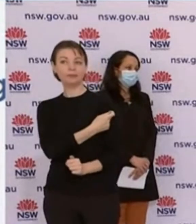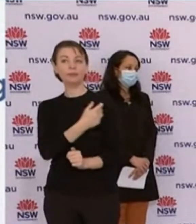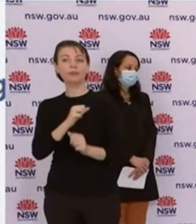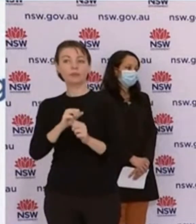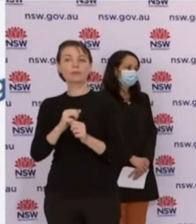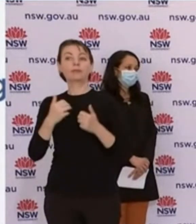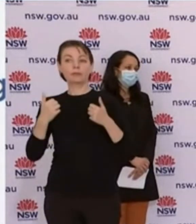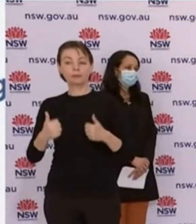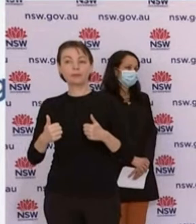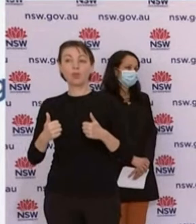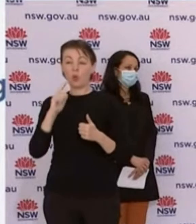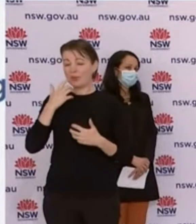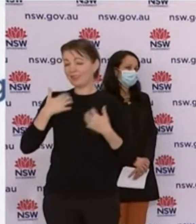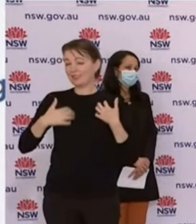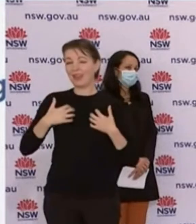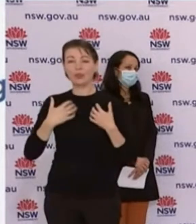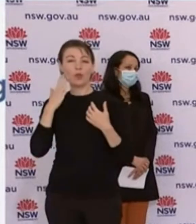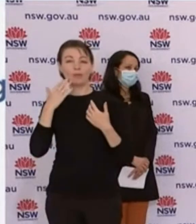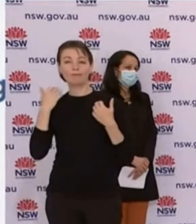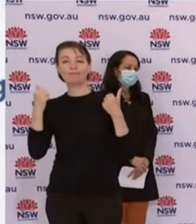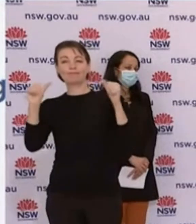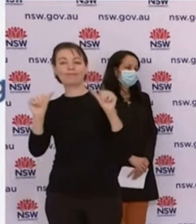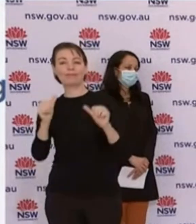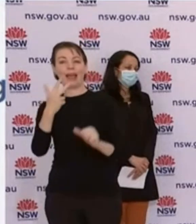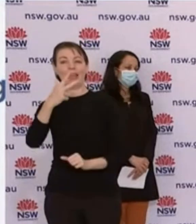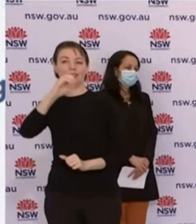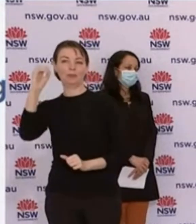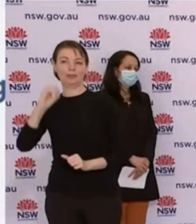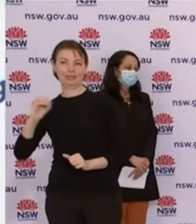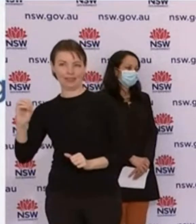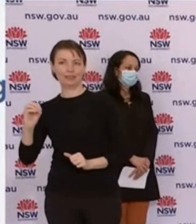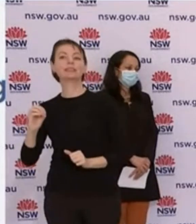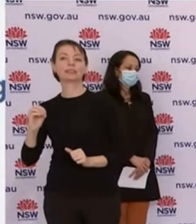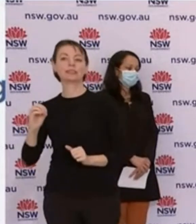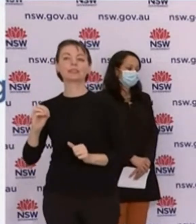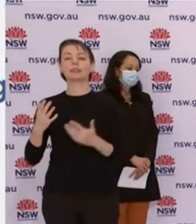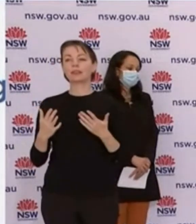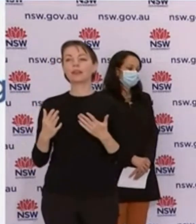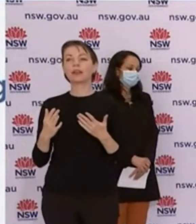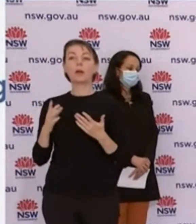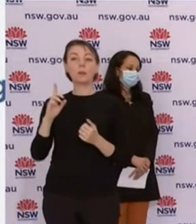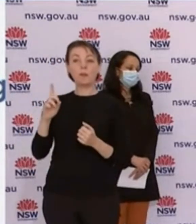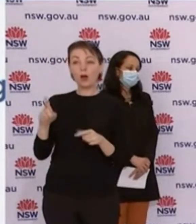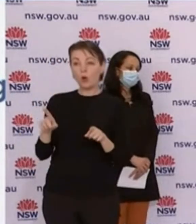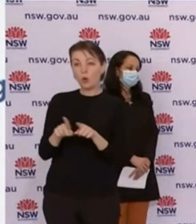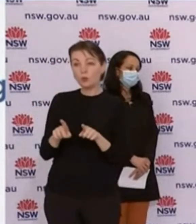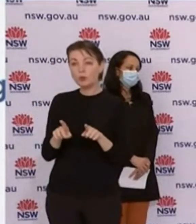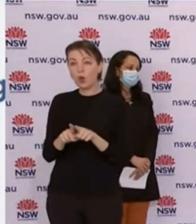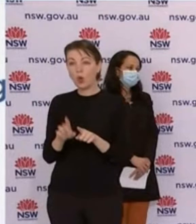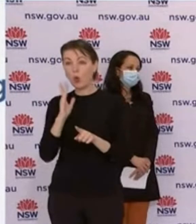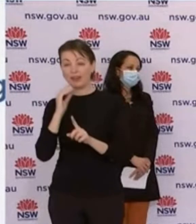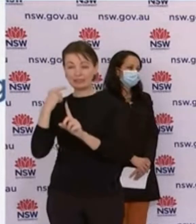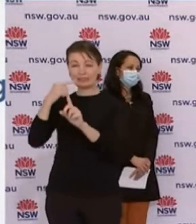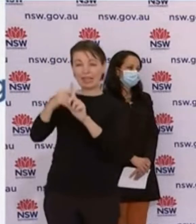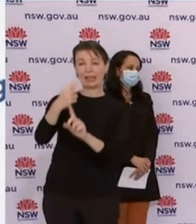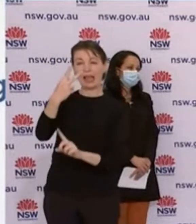but super excited when we hit 80% first dose, because that will tell us when we're likely to hit double dose 80%, but it will also tell us we're going to hit that